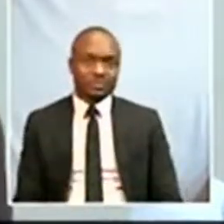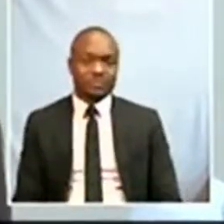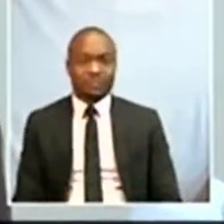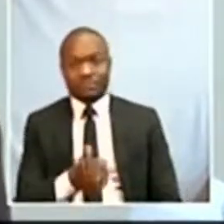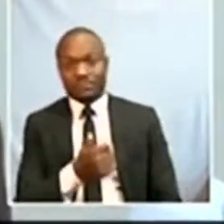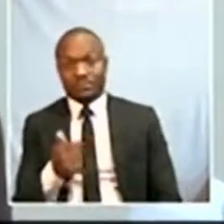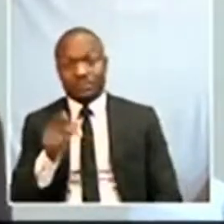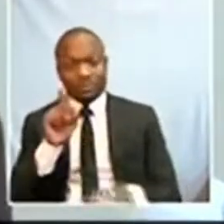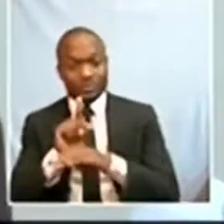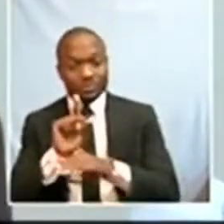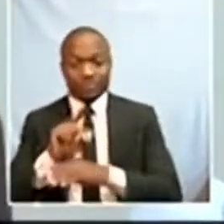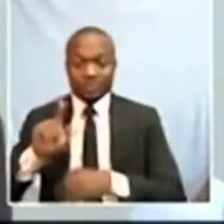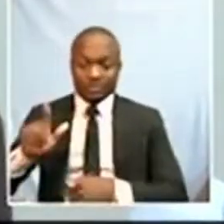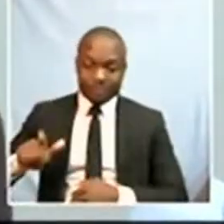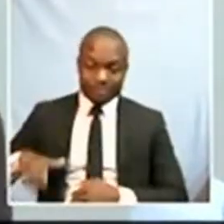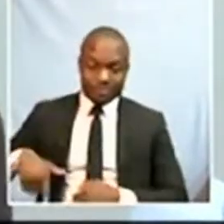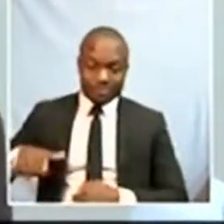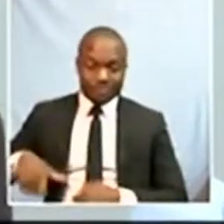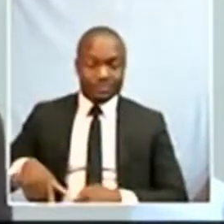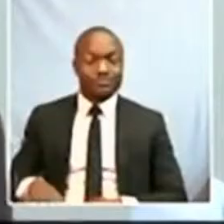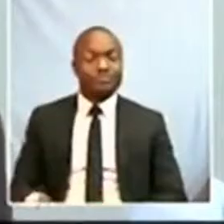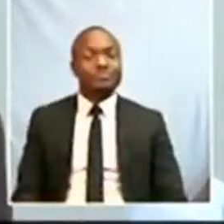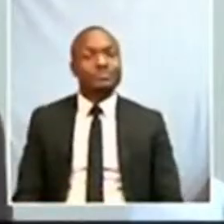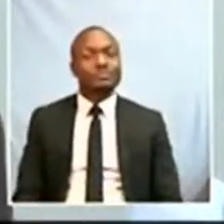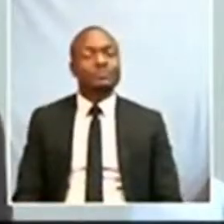another project delay?